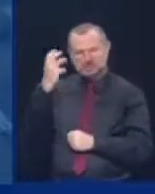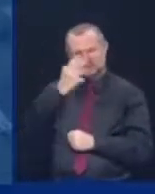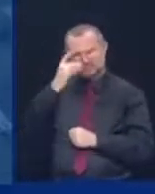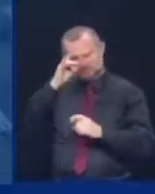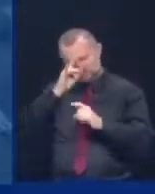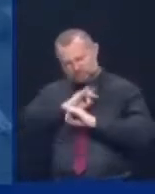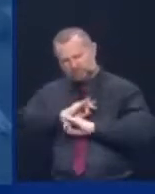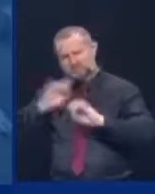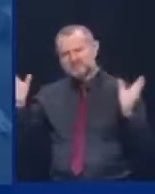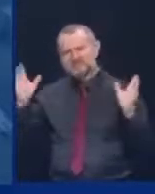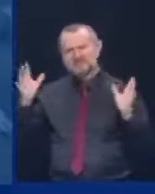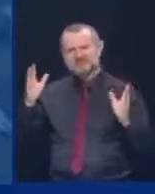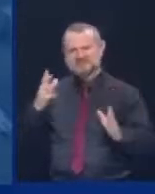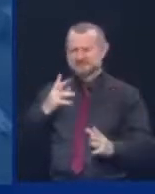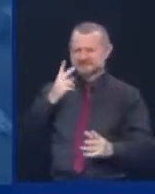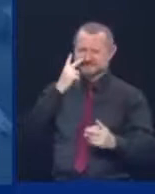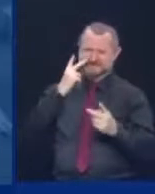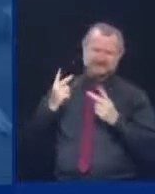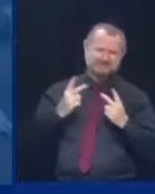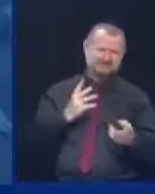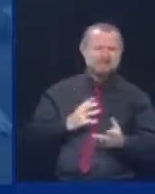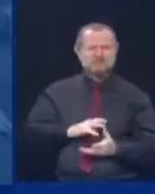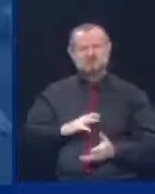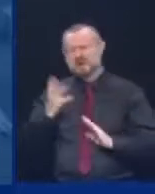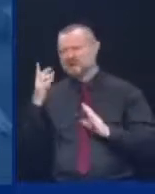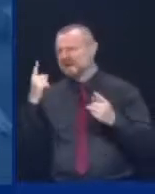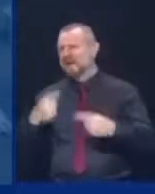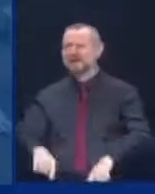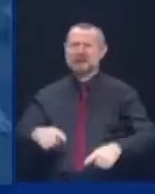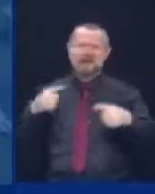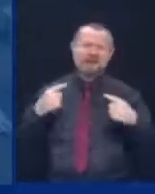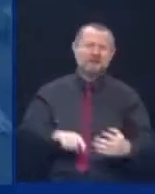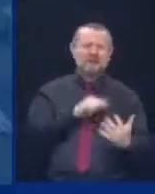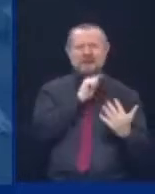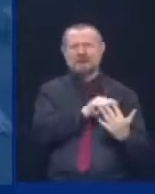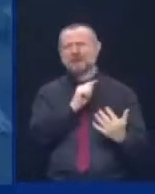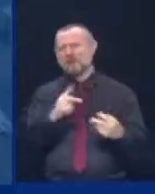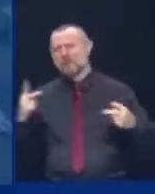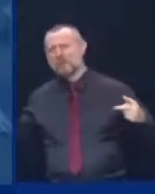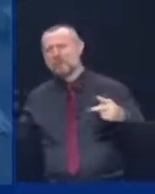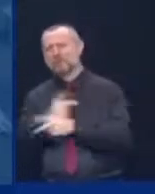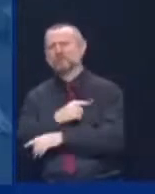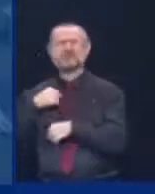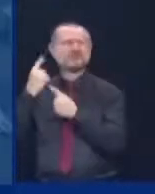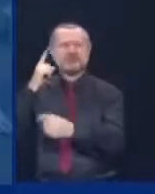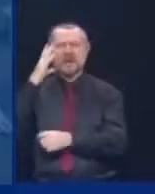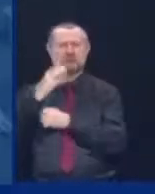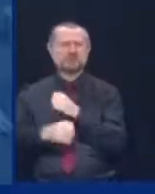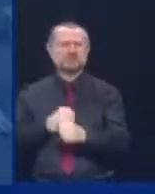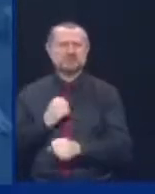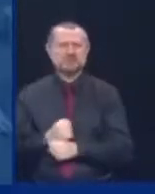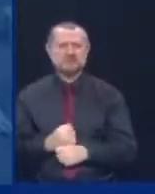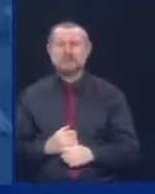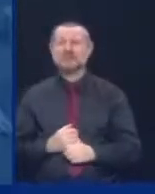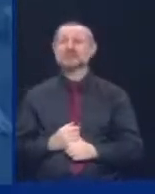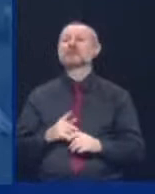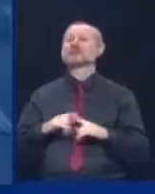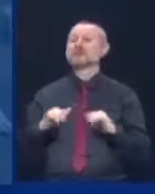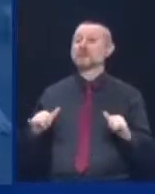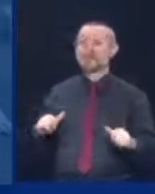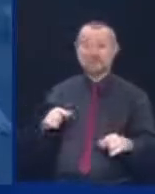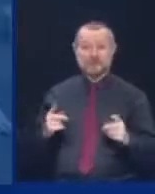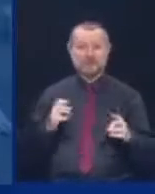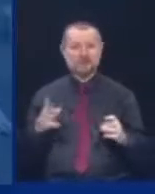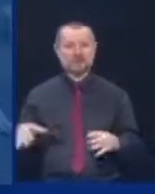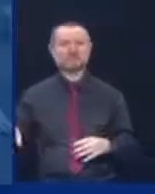the worst in a generation. And we've also seen the best in